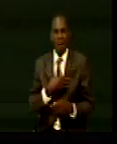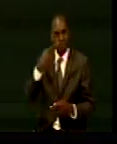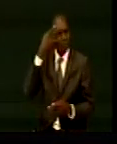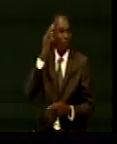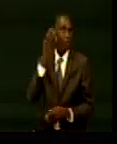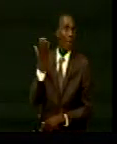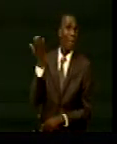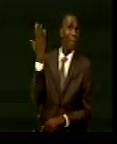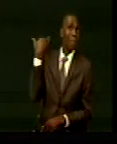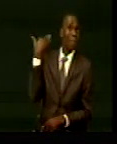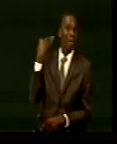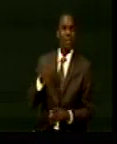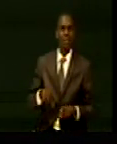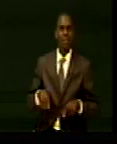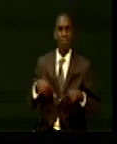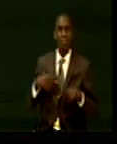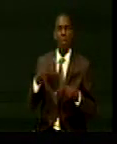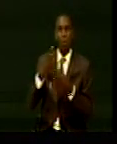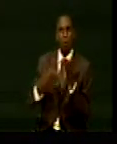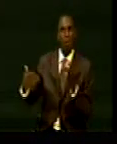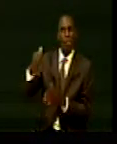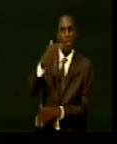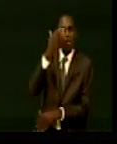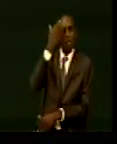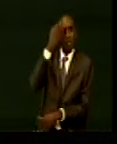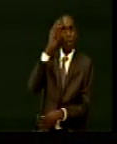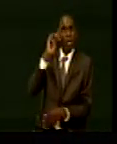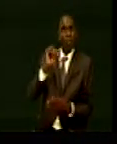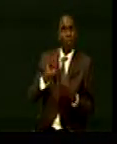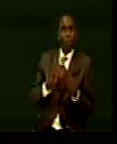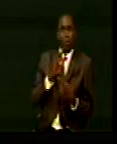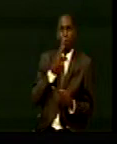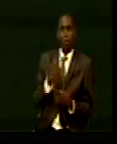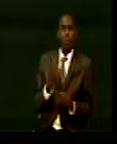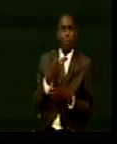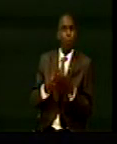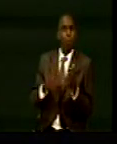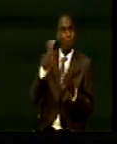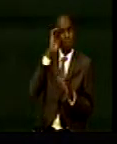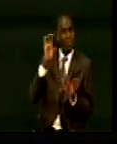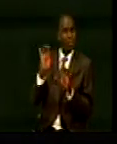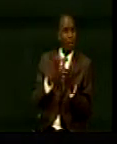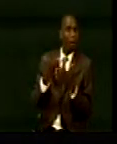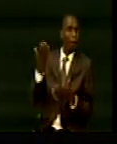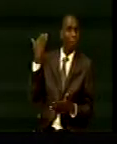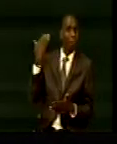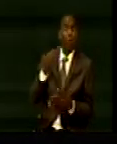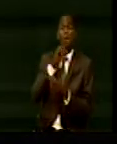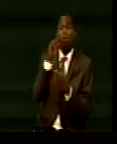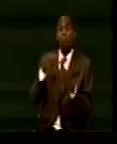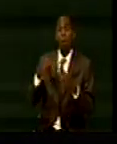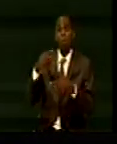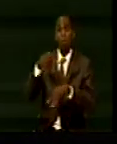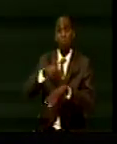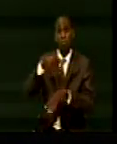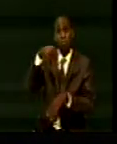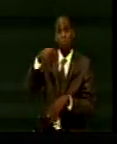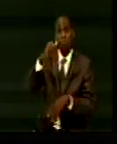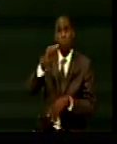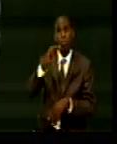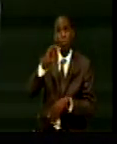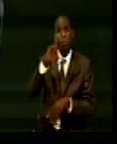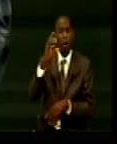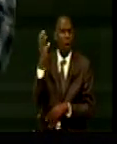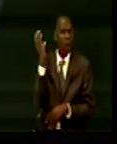they knew he had been and what they knew he had done. When he heard the message, when he heard the gospel, when Christ